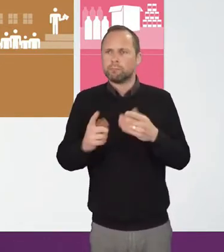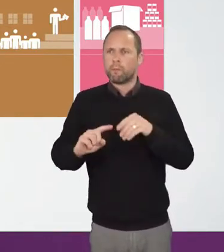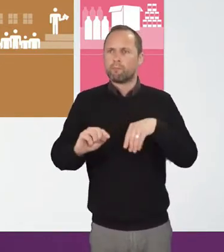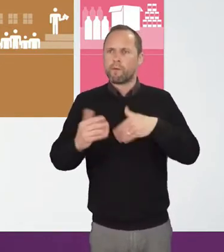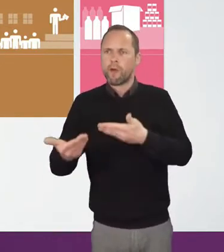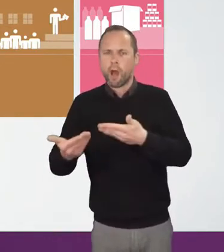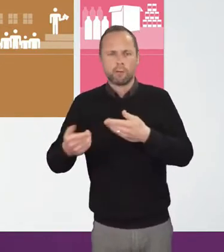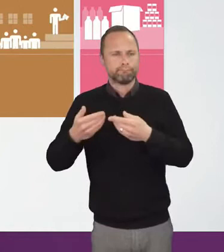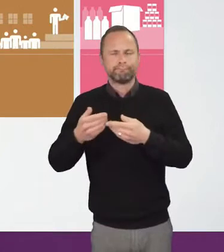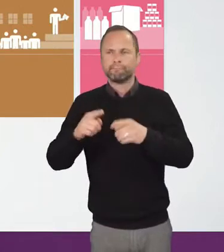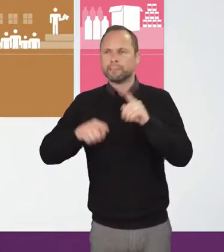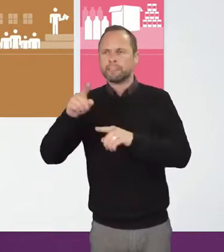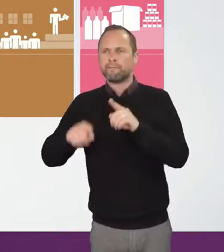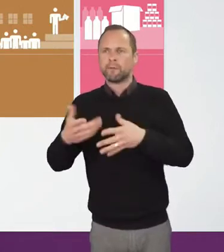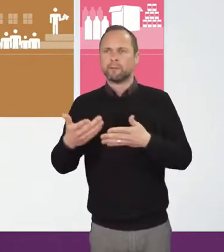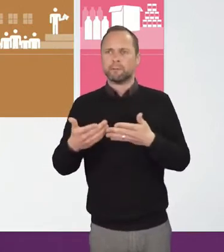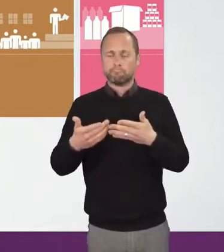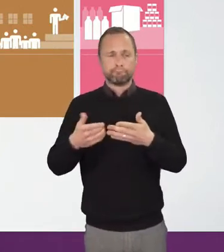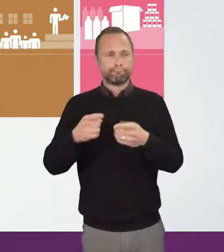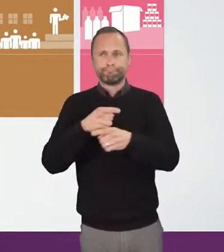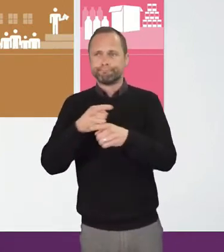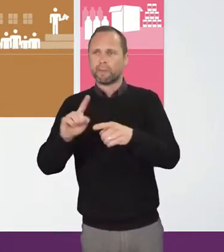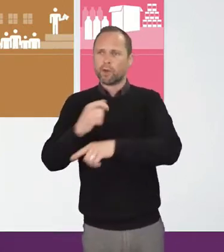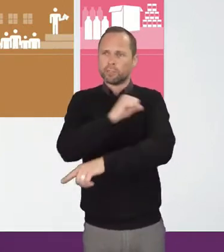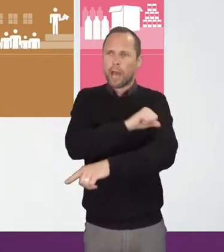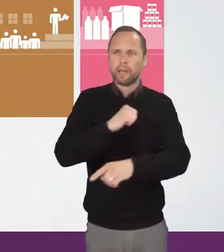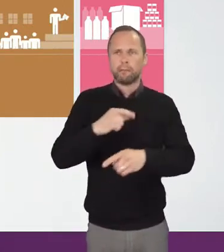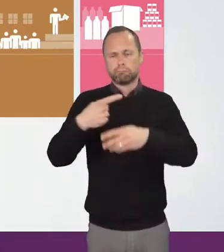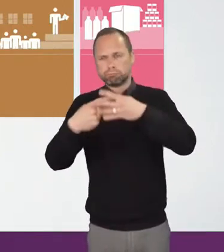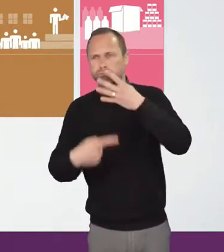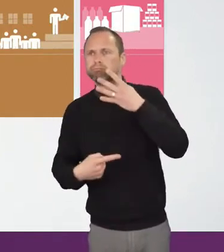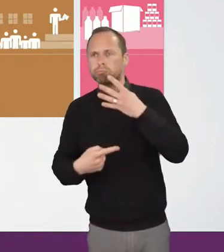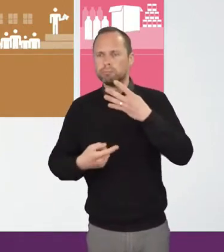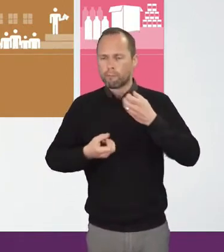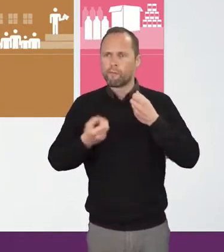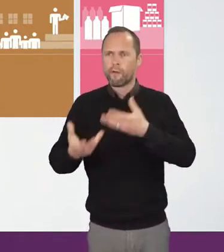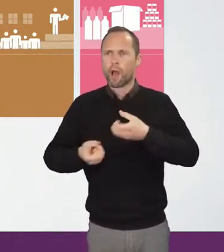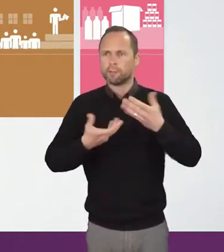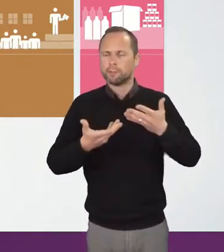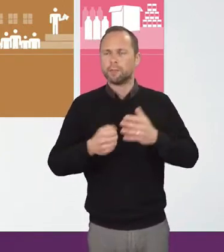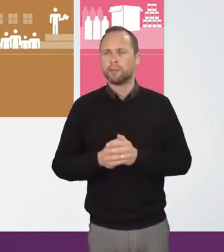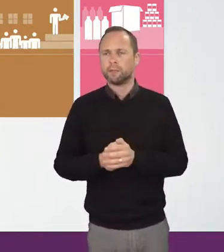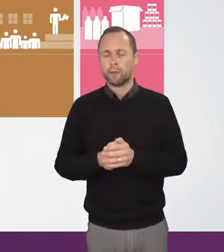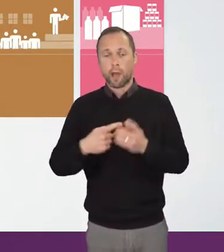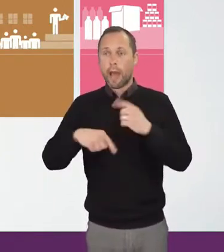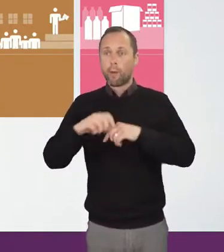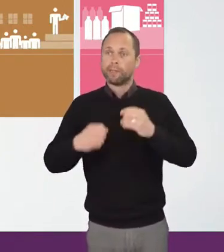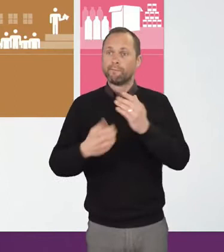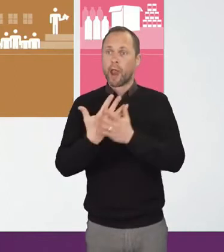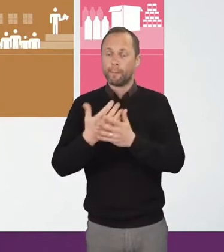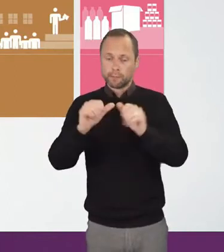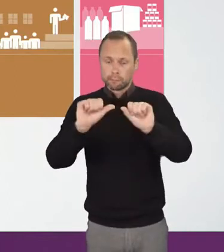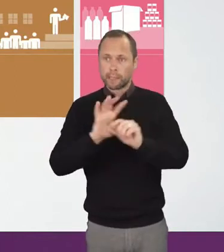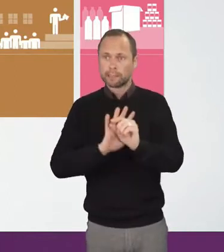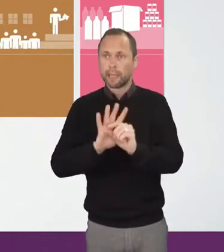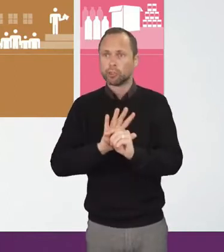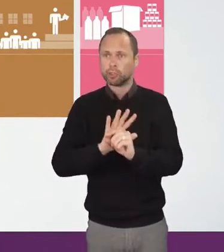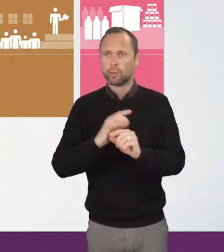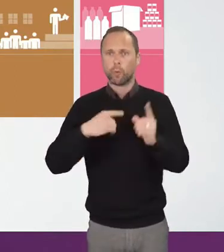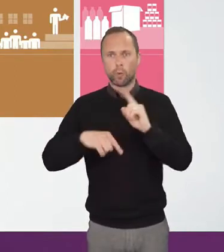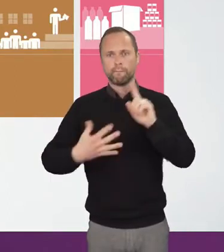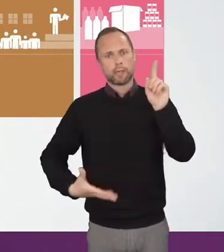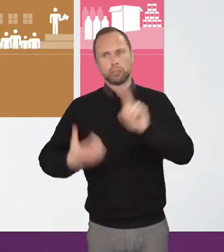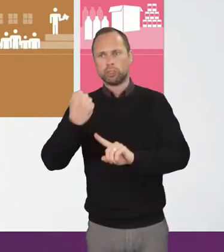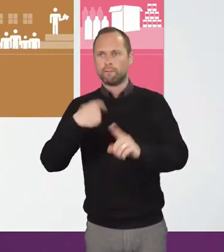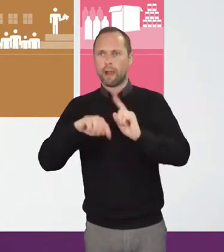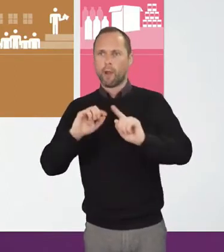both preventative healthcare as well as curative healthcare. With development, again, we exceeded that target, and that was